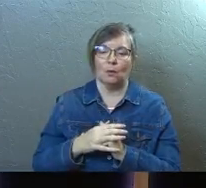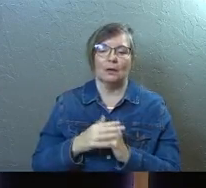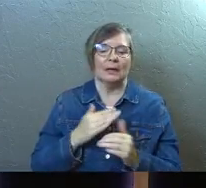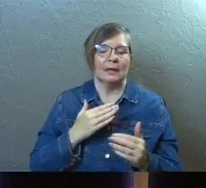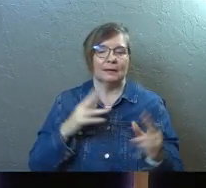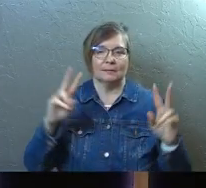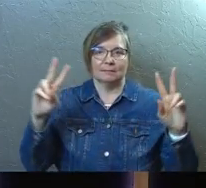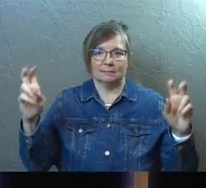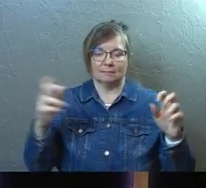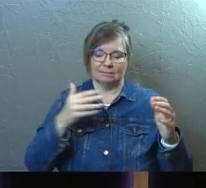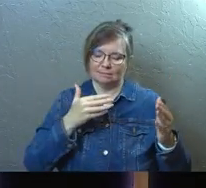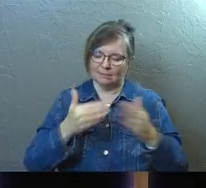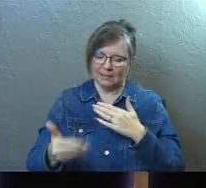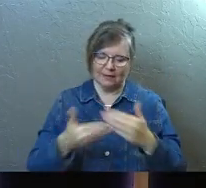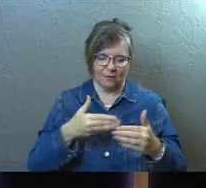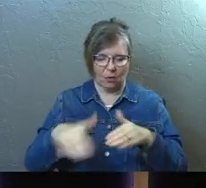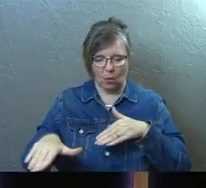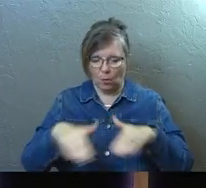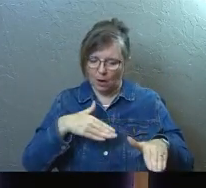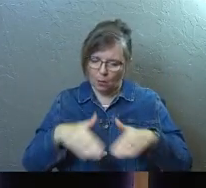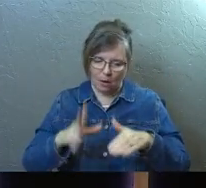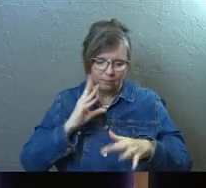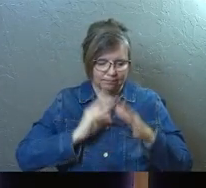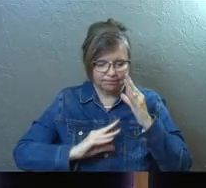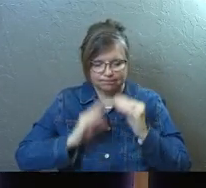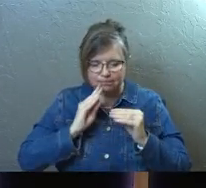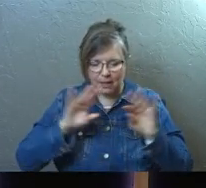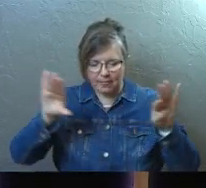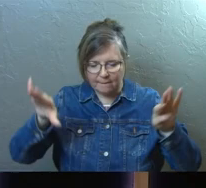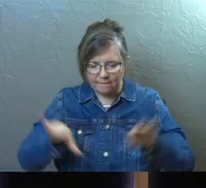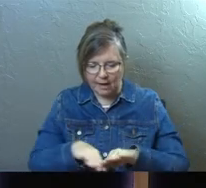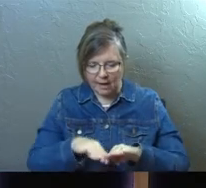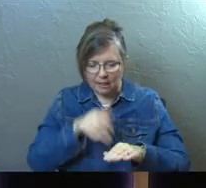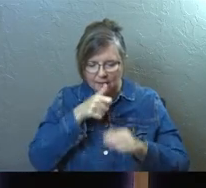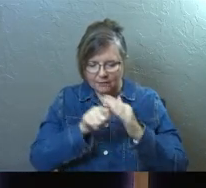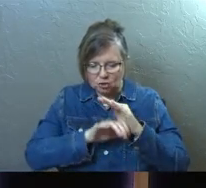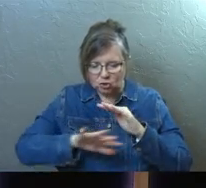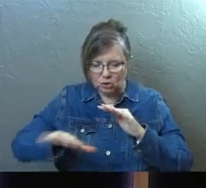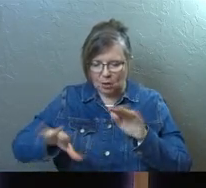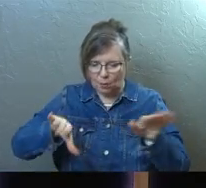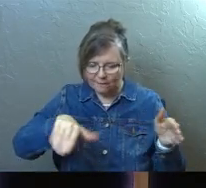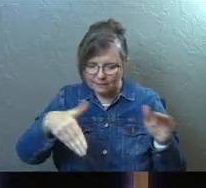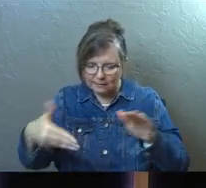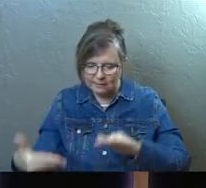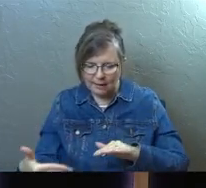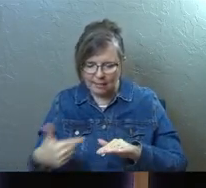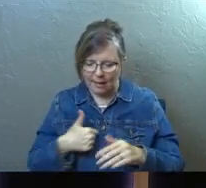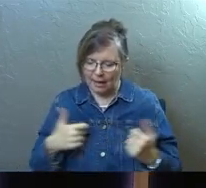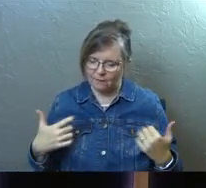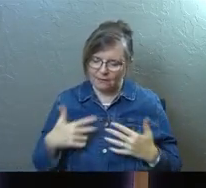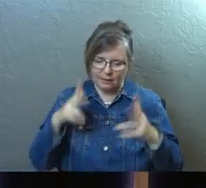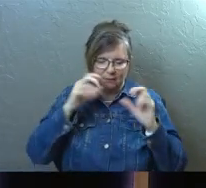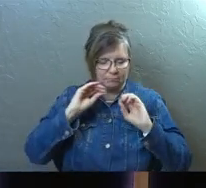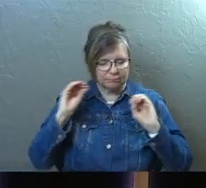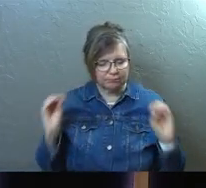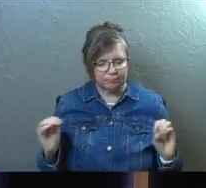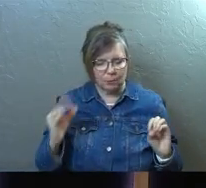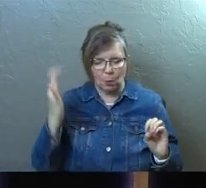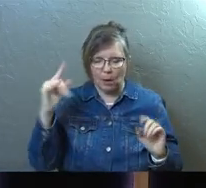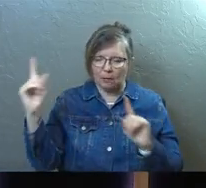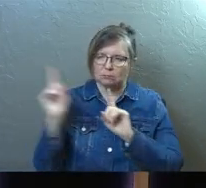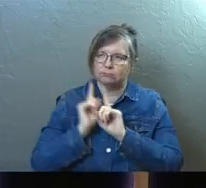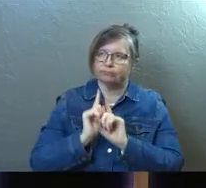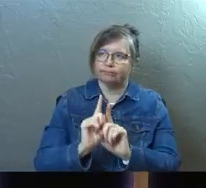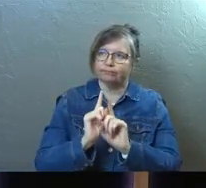Even though I walk through the valley of the shadow of death, I will fear no evil, for you are with me. Your rod and your staff, they comfort